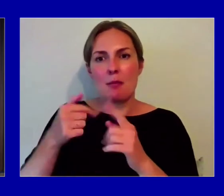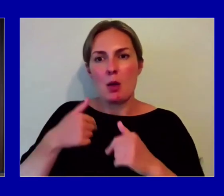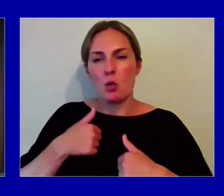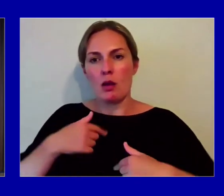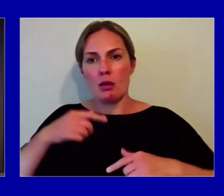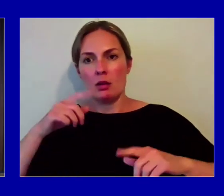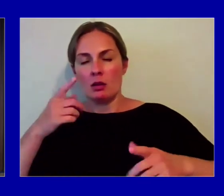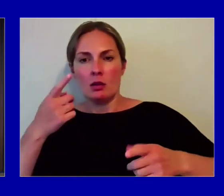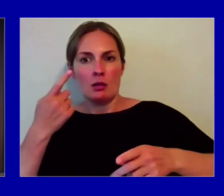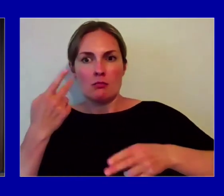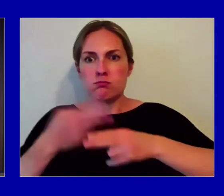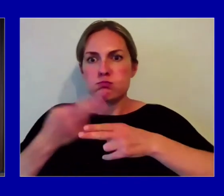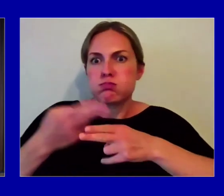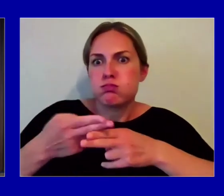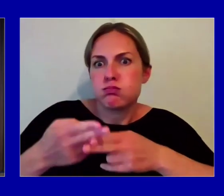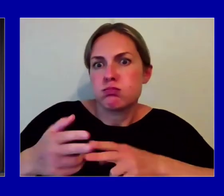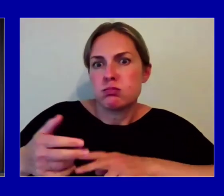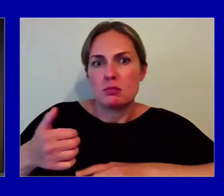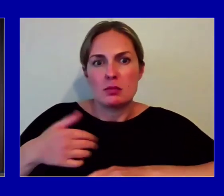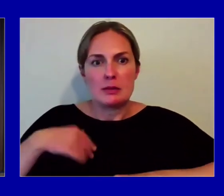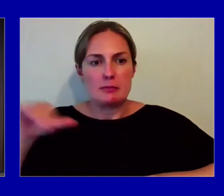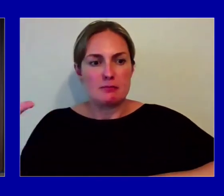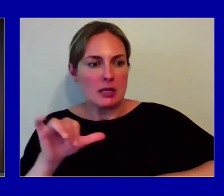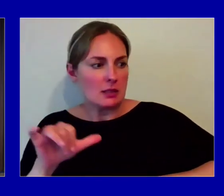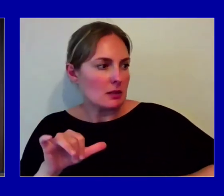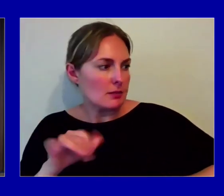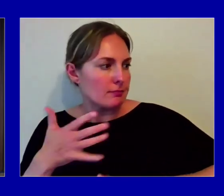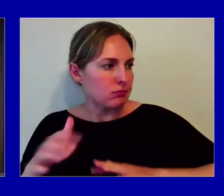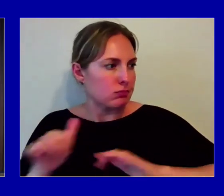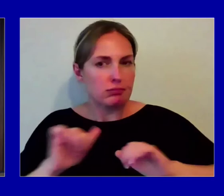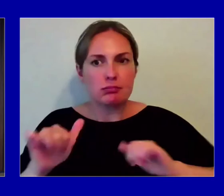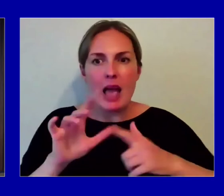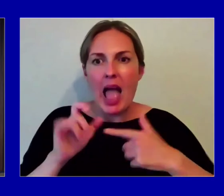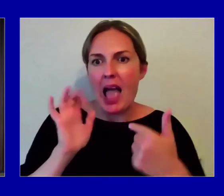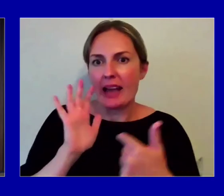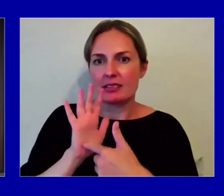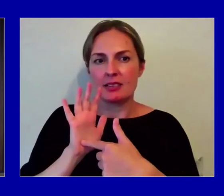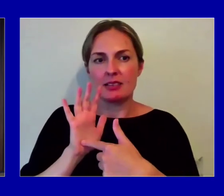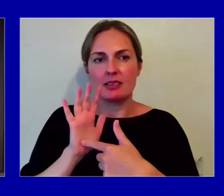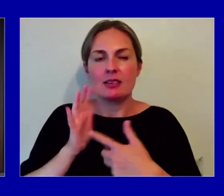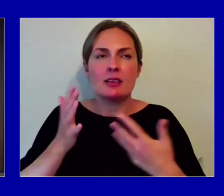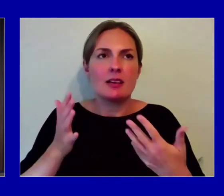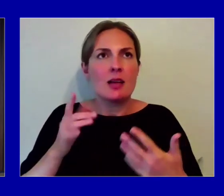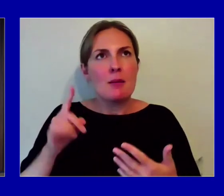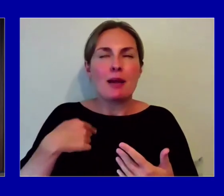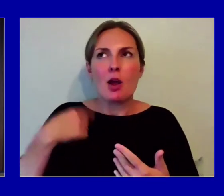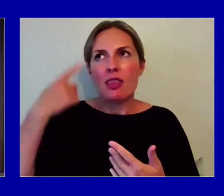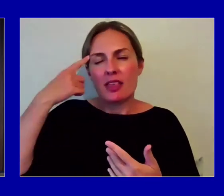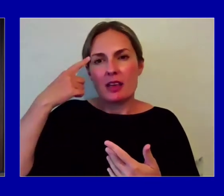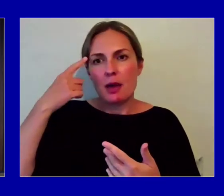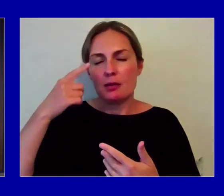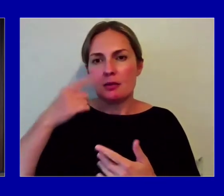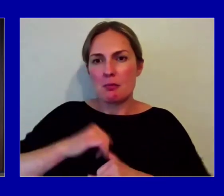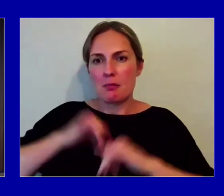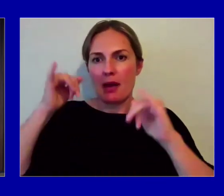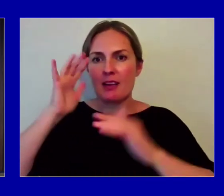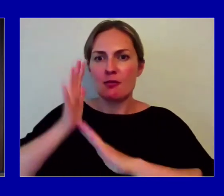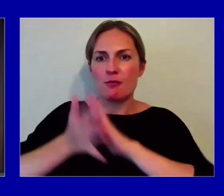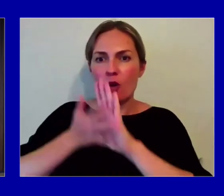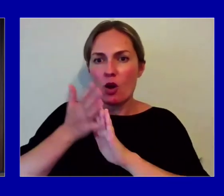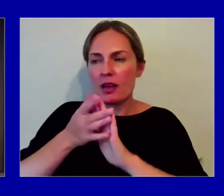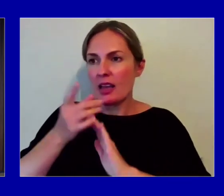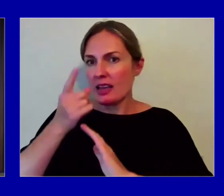seeing firstly, the destruction through catastrophic wildfire that could have been prevented affected and then the destruction through its,